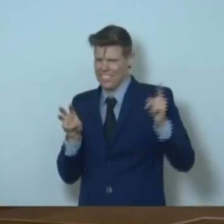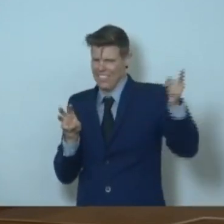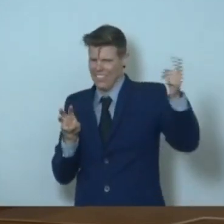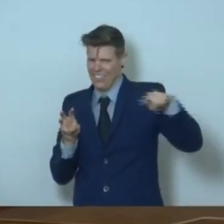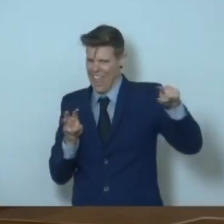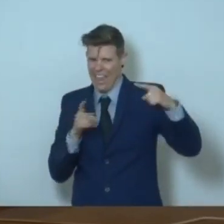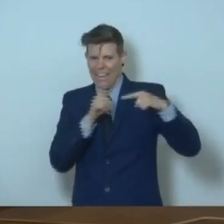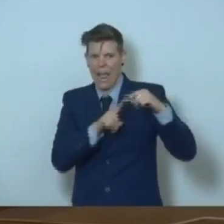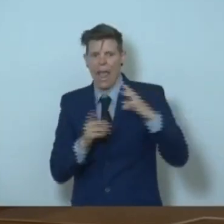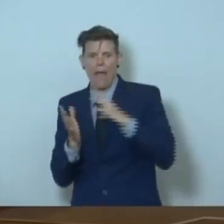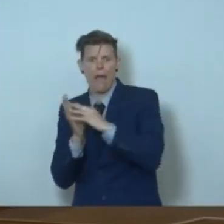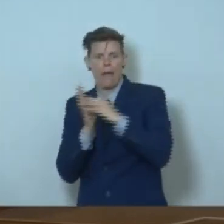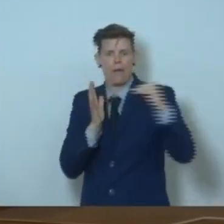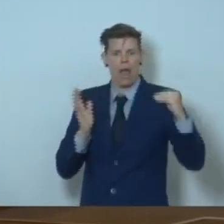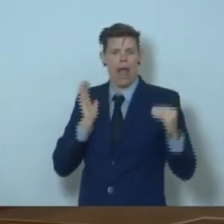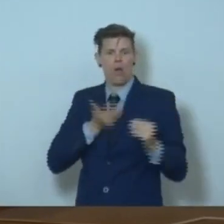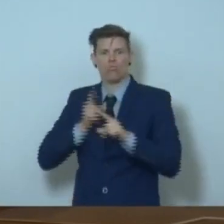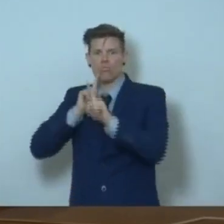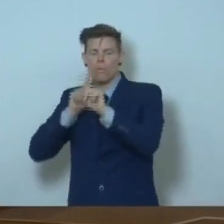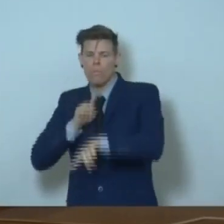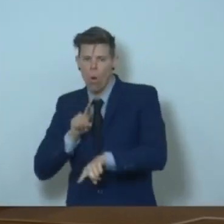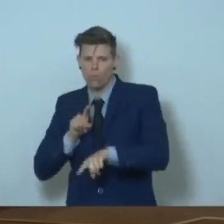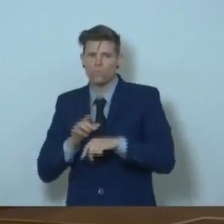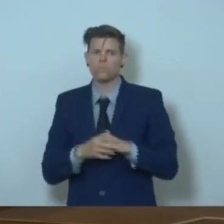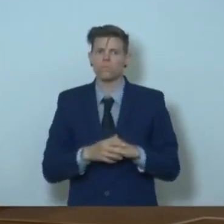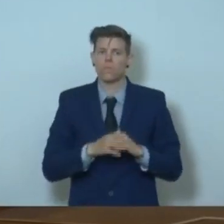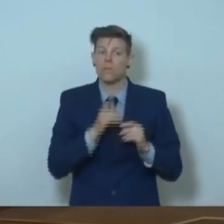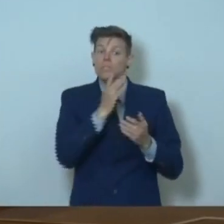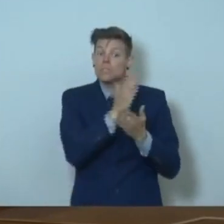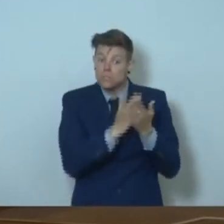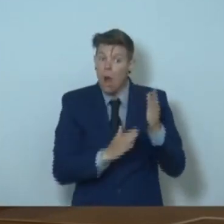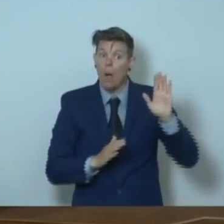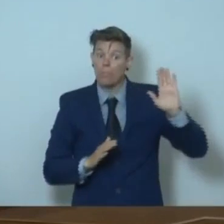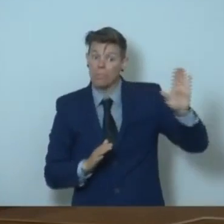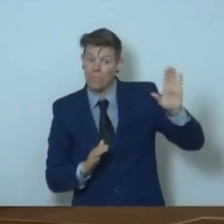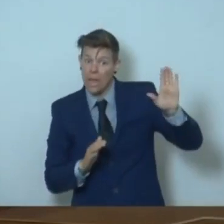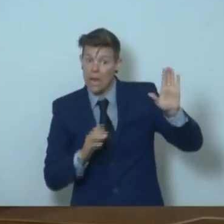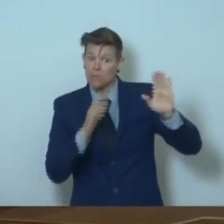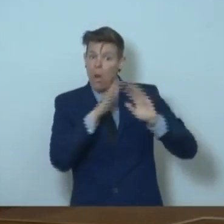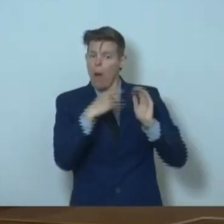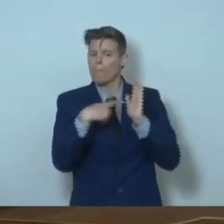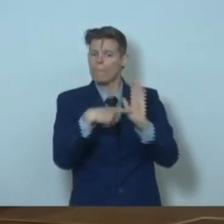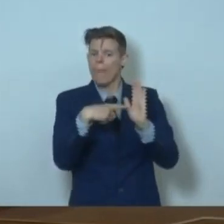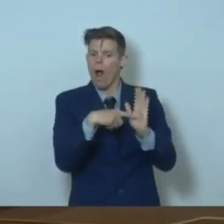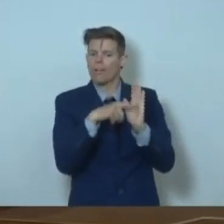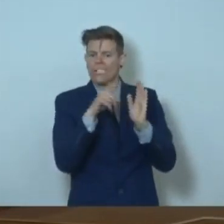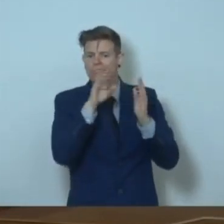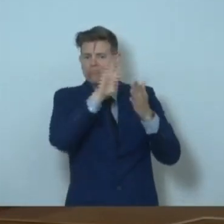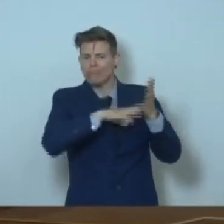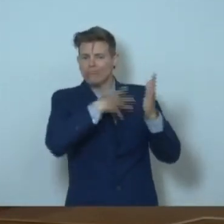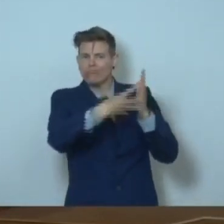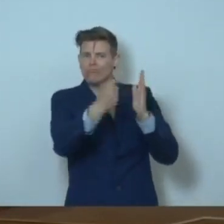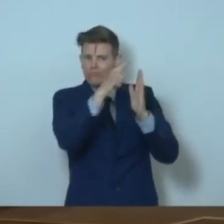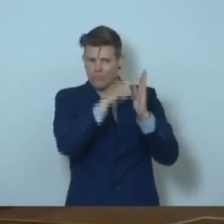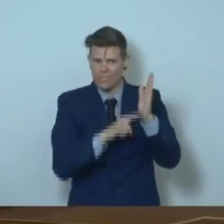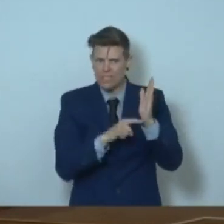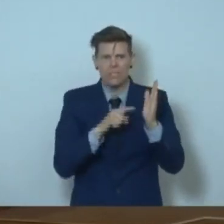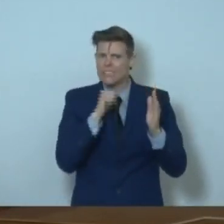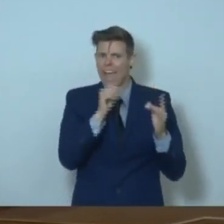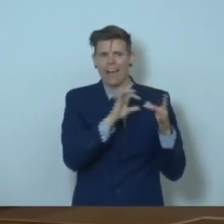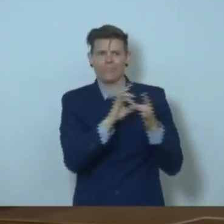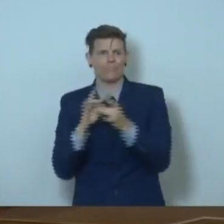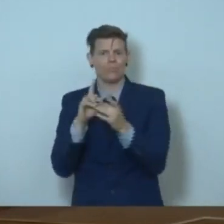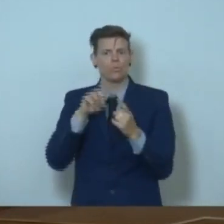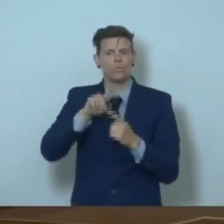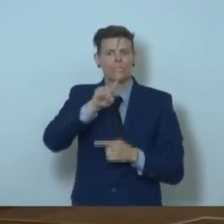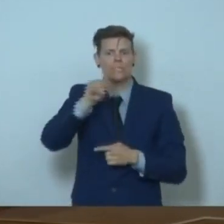true that some of what they're asking for is on the modeling team website rather than the county level or actually zip code level data that